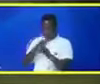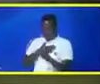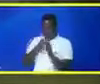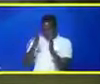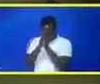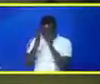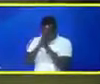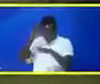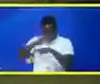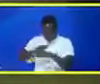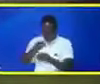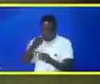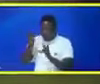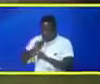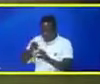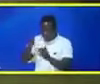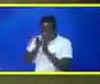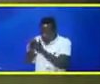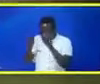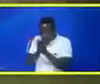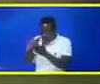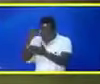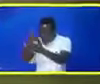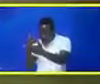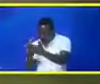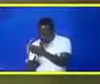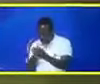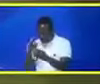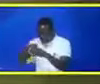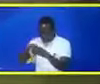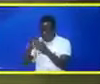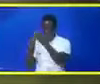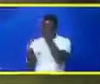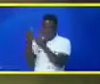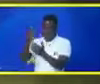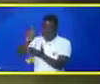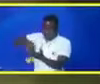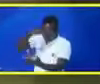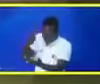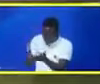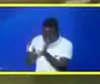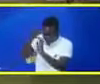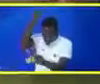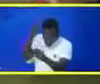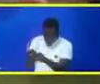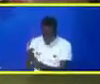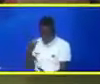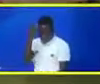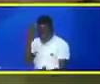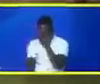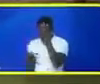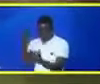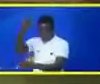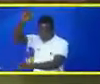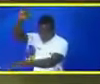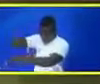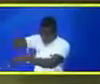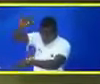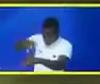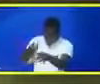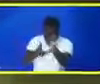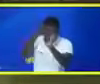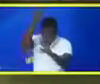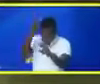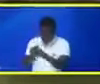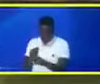upon this request, let the fire fall. Let the fire fall.